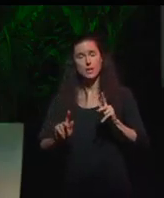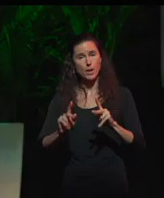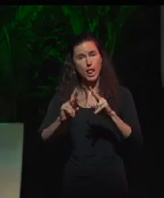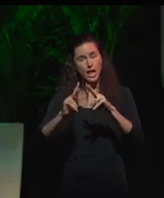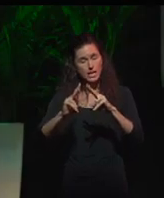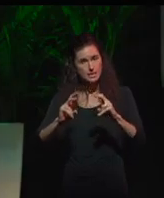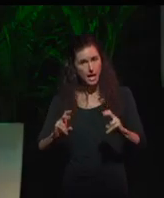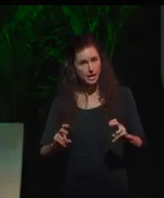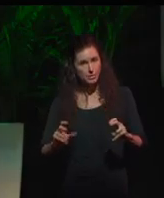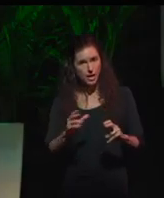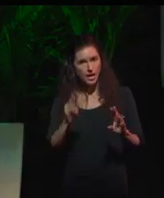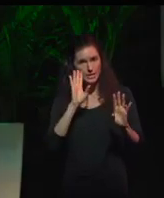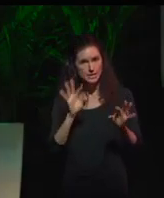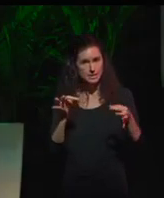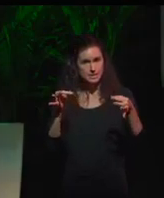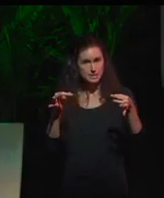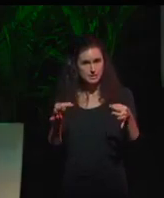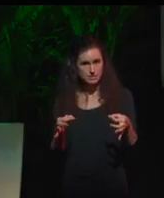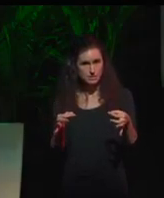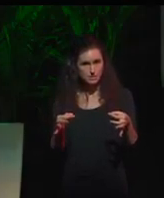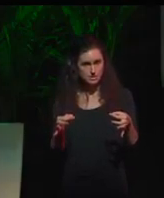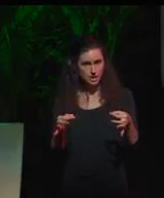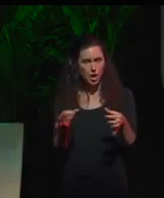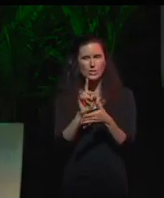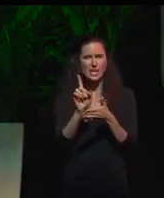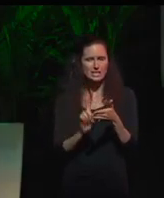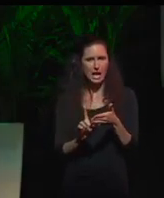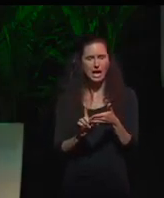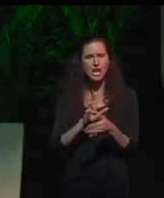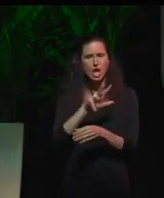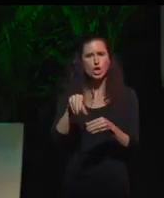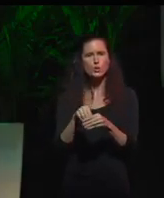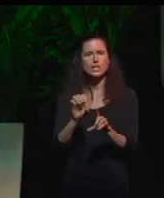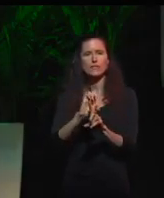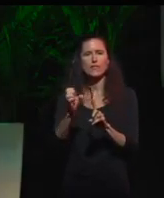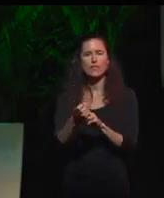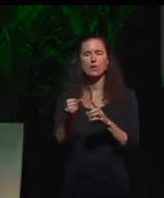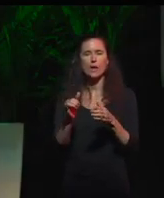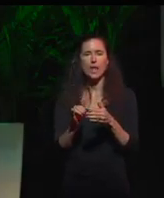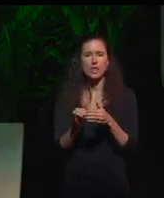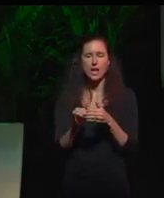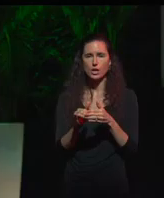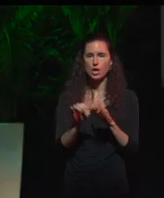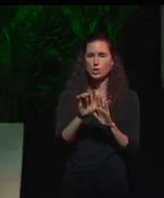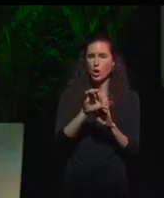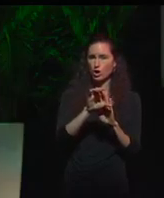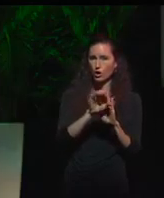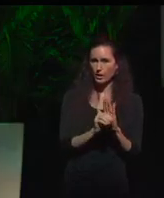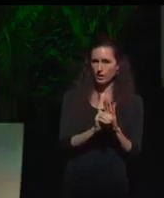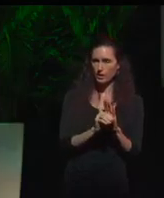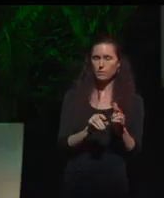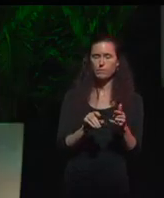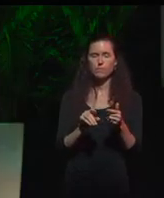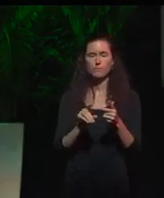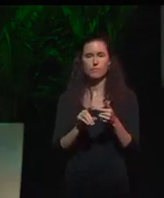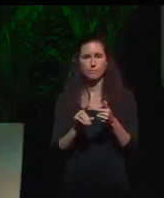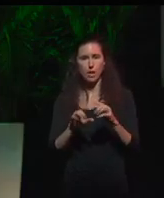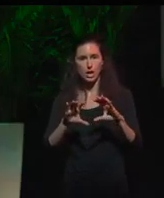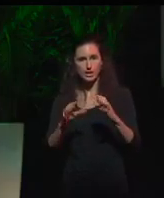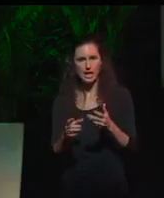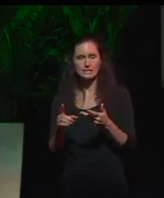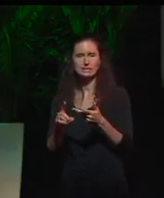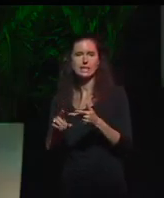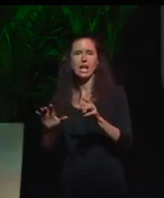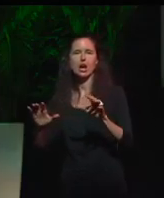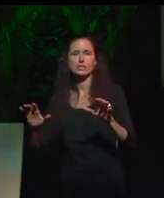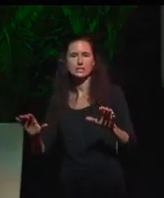examine and design an inclusive environment that flows through our curriculum, our classes, and our